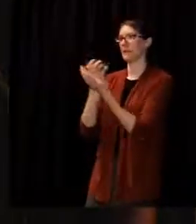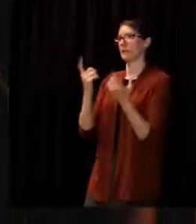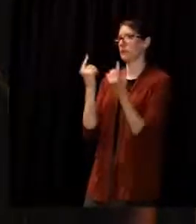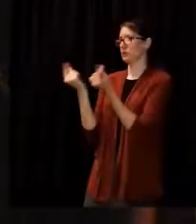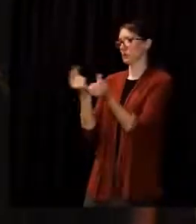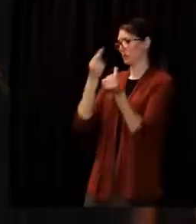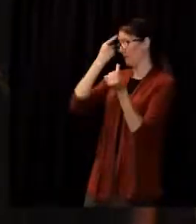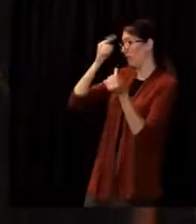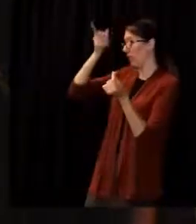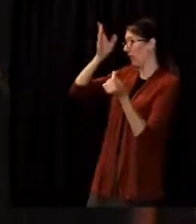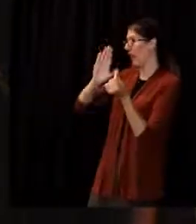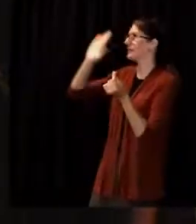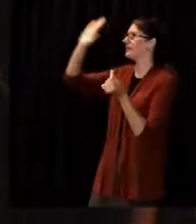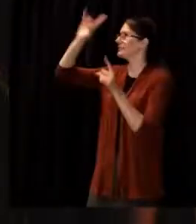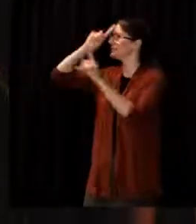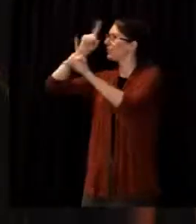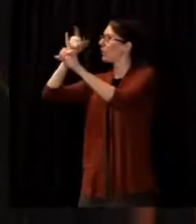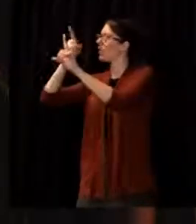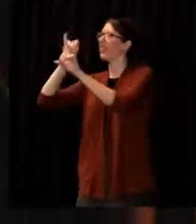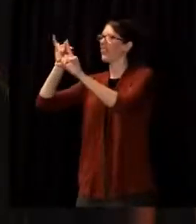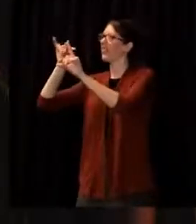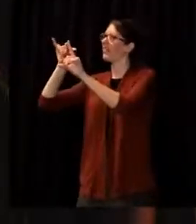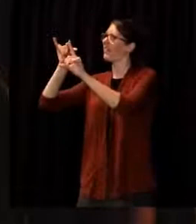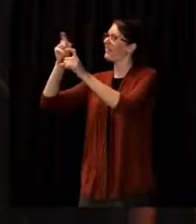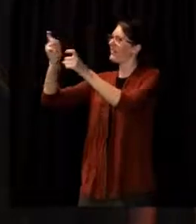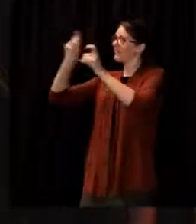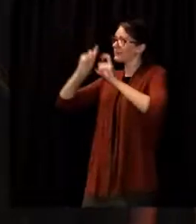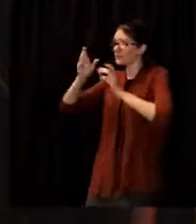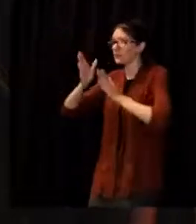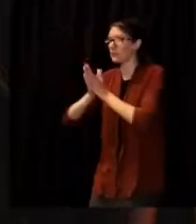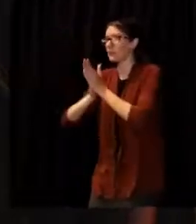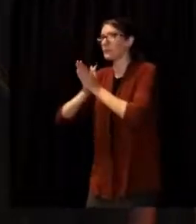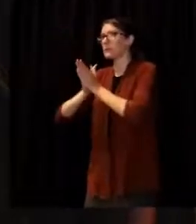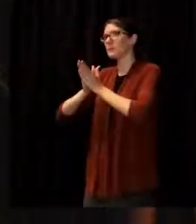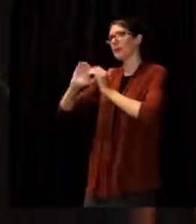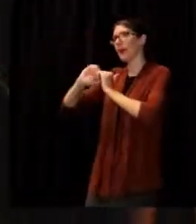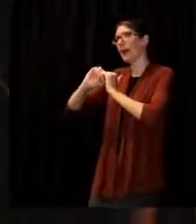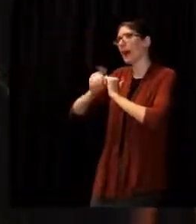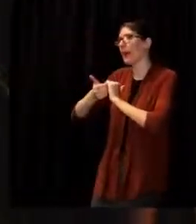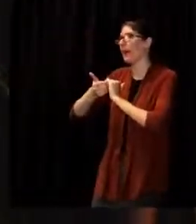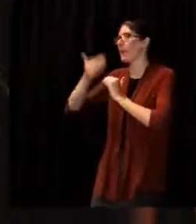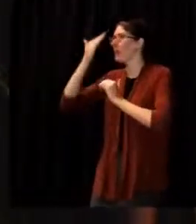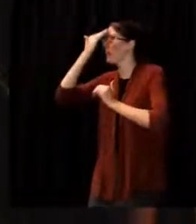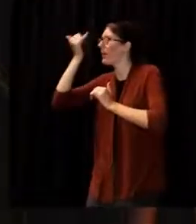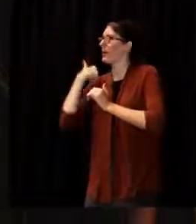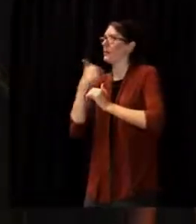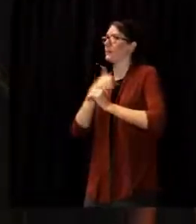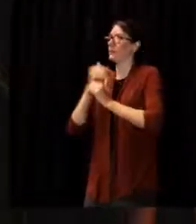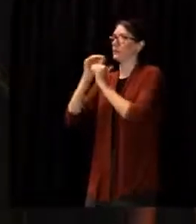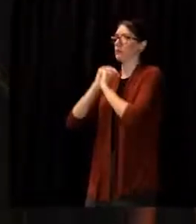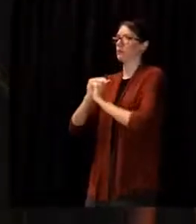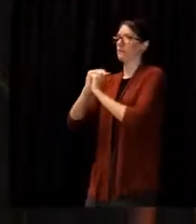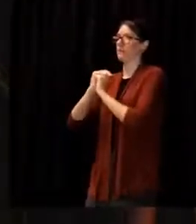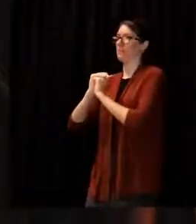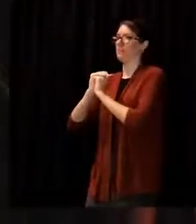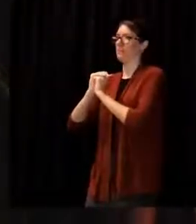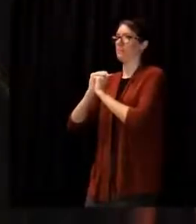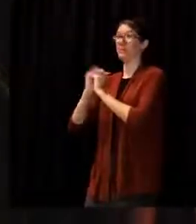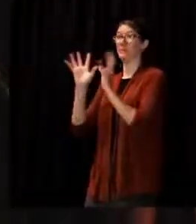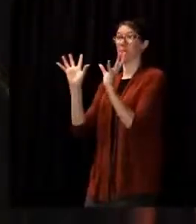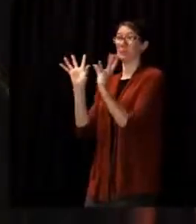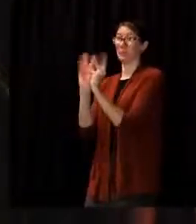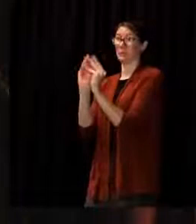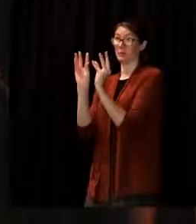and for his purposes. It's the motivator. It's the driver on why we do it. But corporate worship, like we